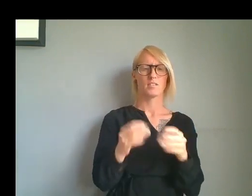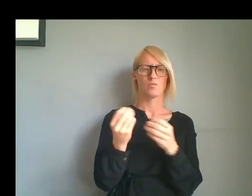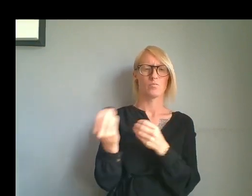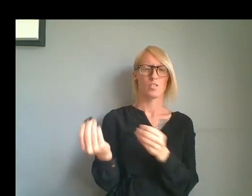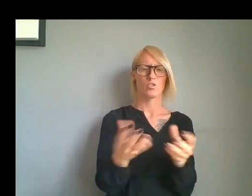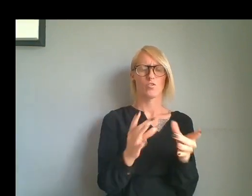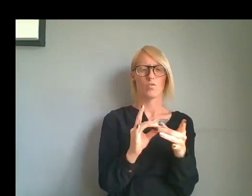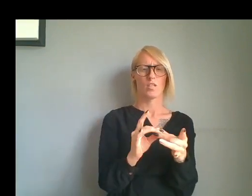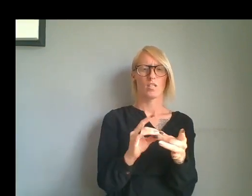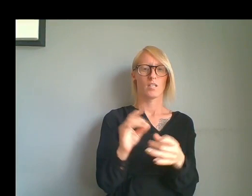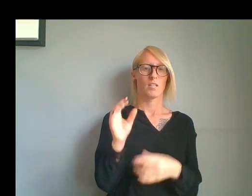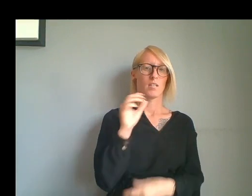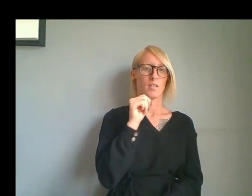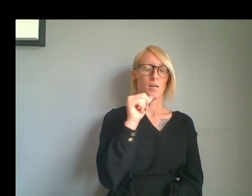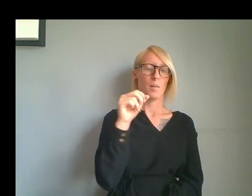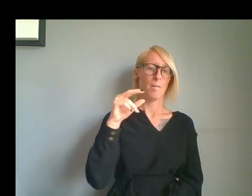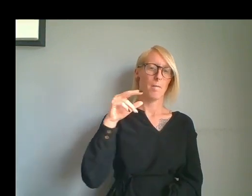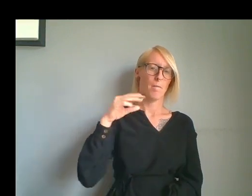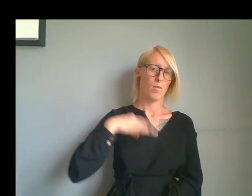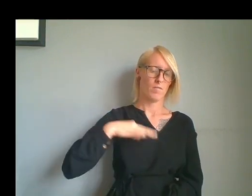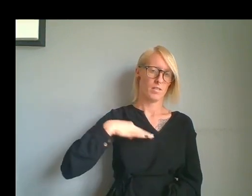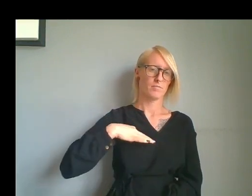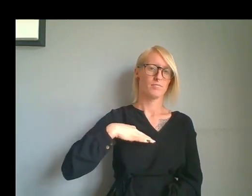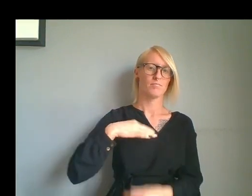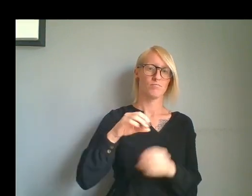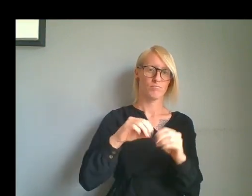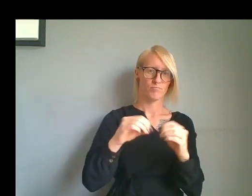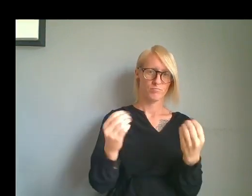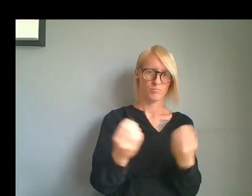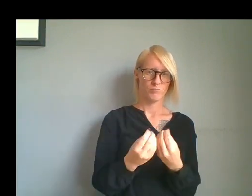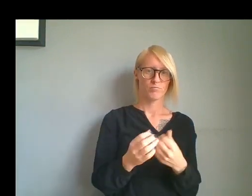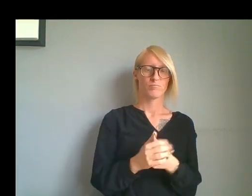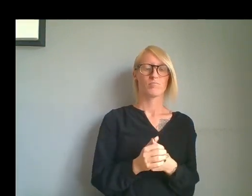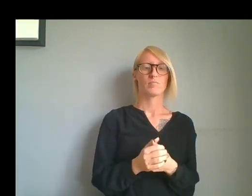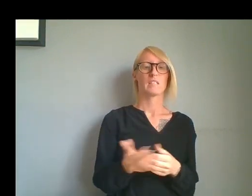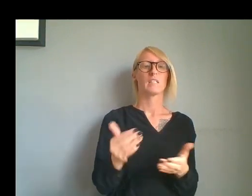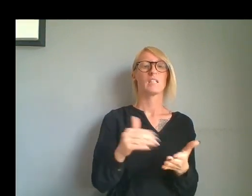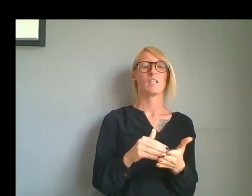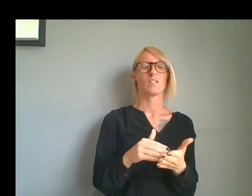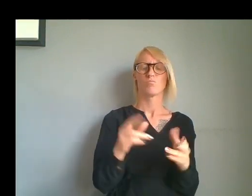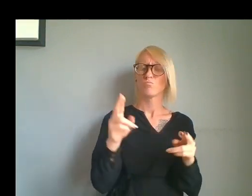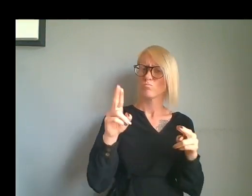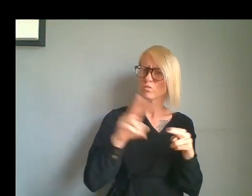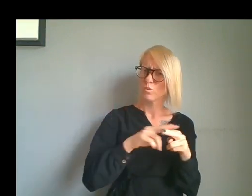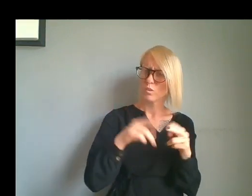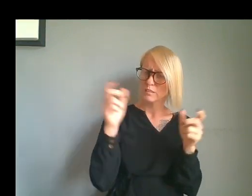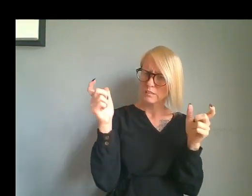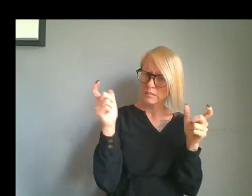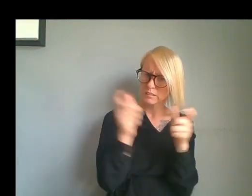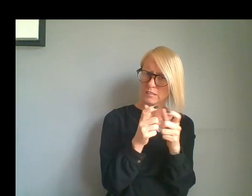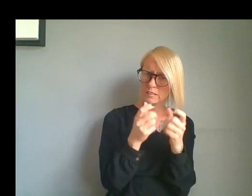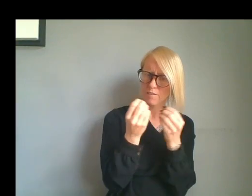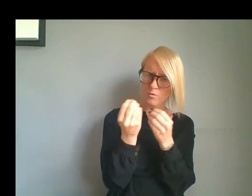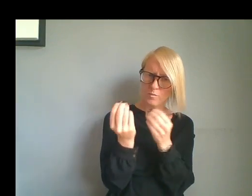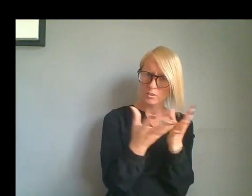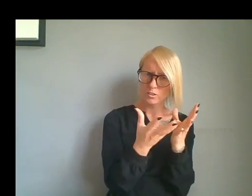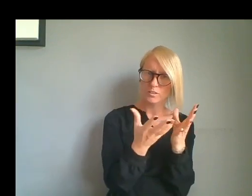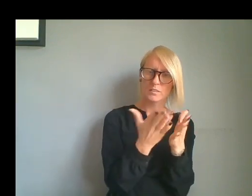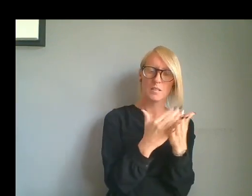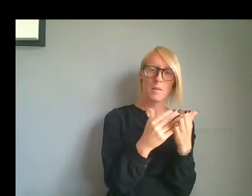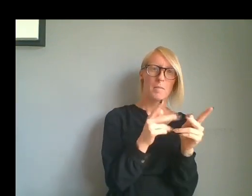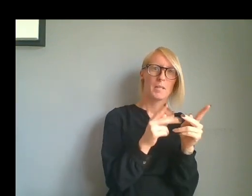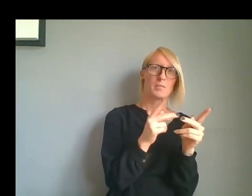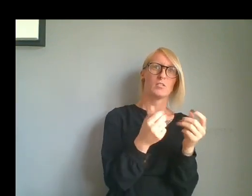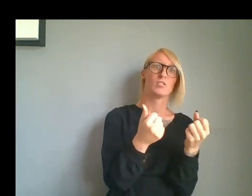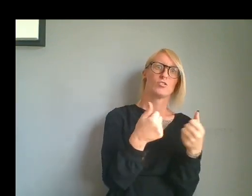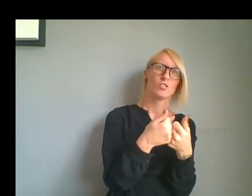you might want to use Twitter. Again, I talked about short snippets of information. So some people find this easy, some people find it hard. You know, I